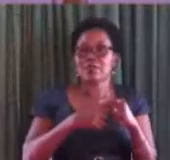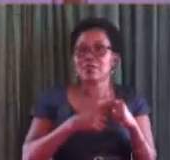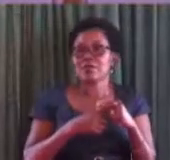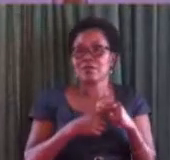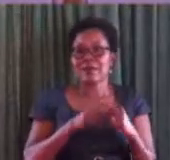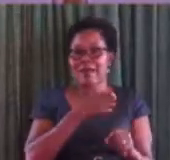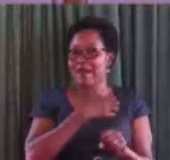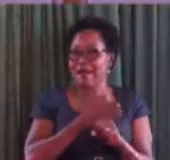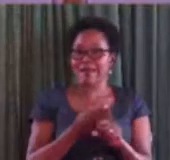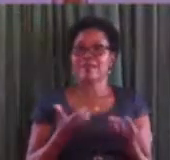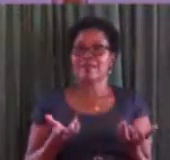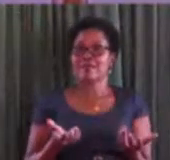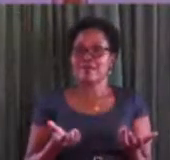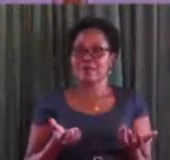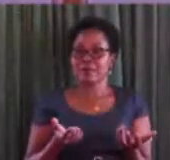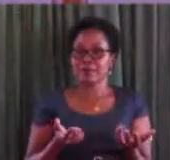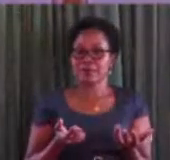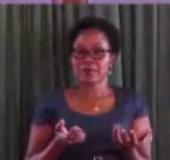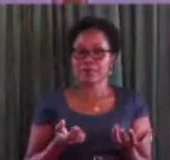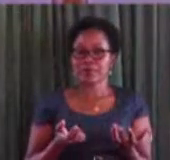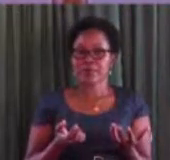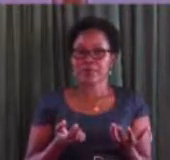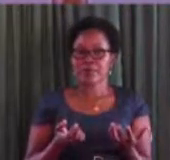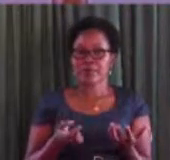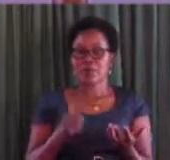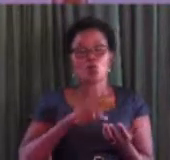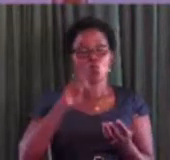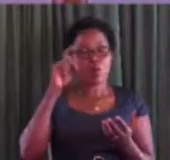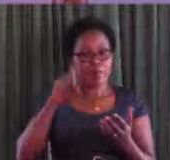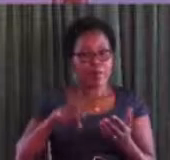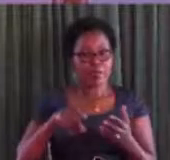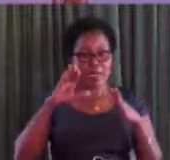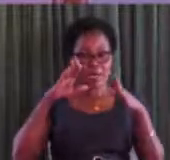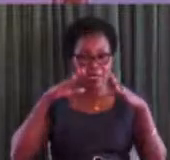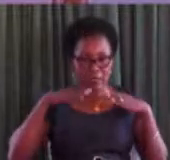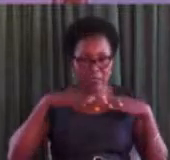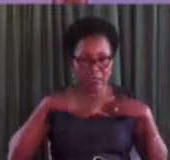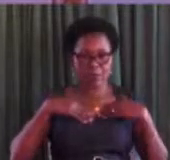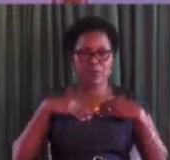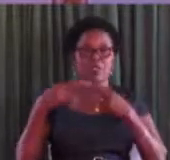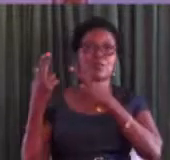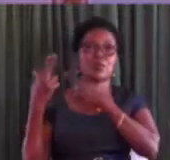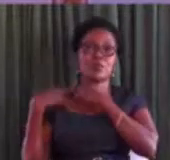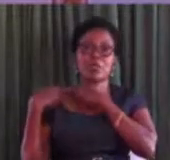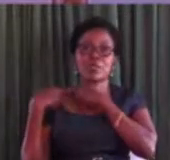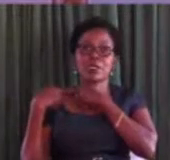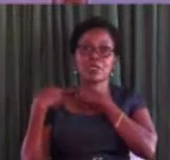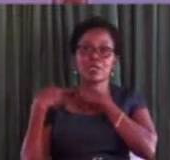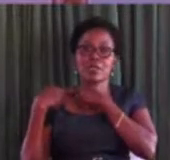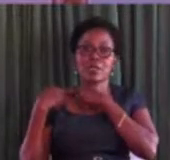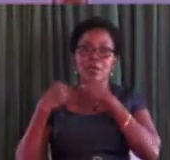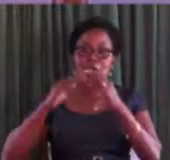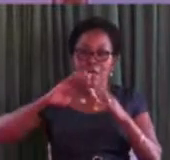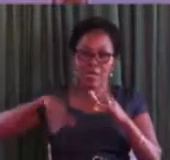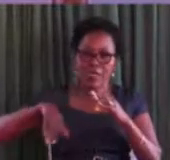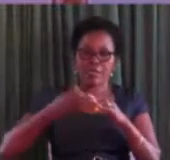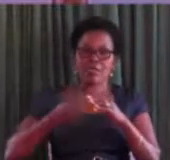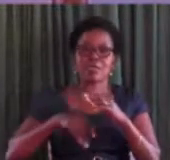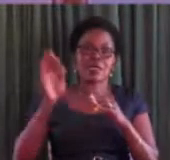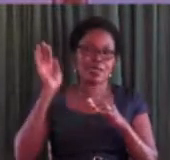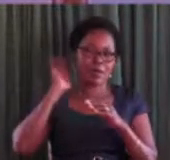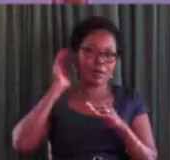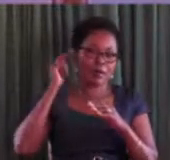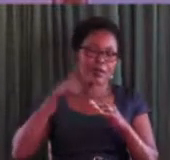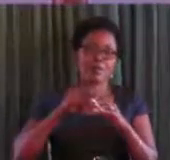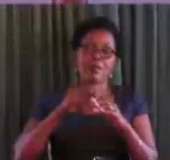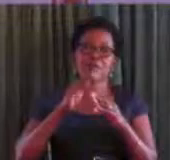so really, we must take the blame for the delay in hearing this petition and the